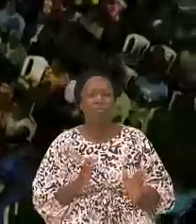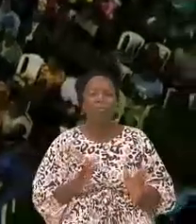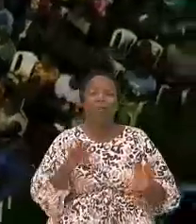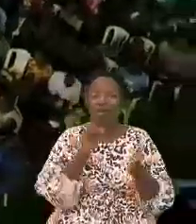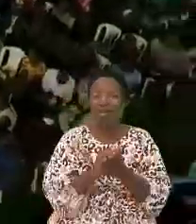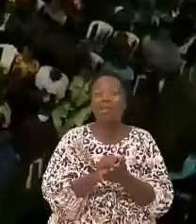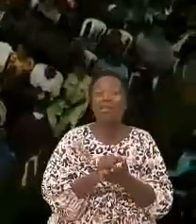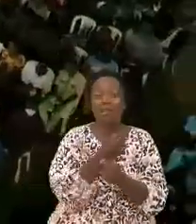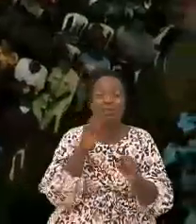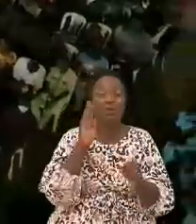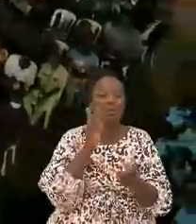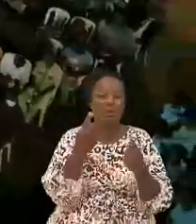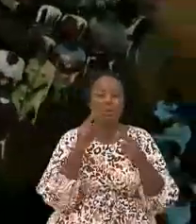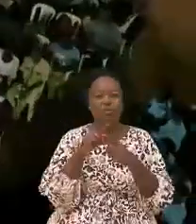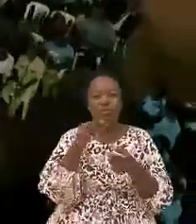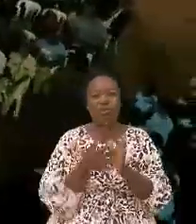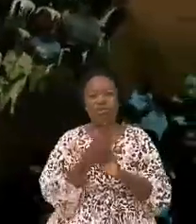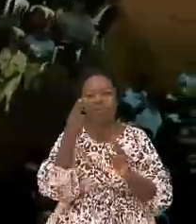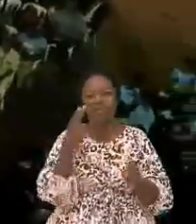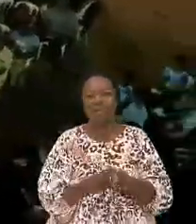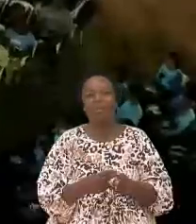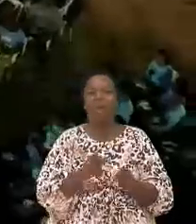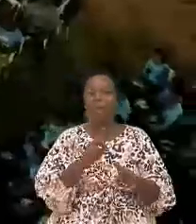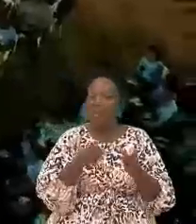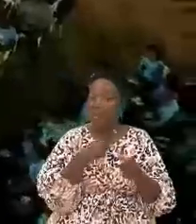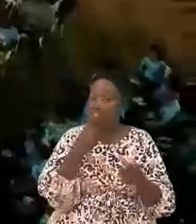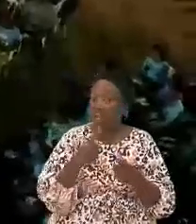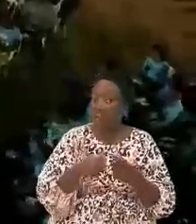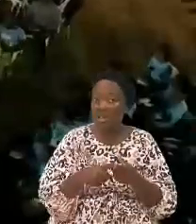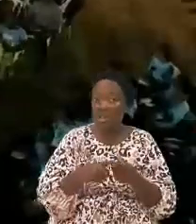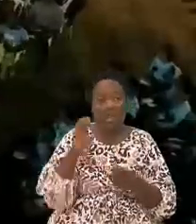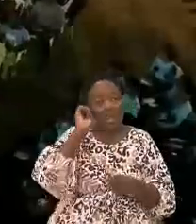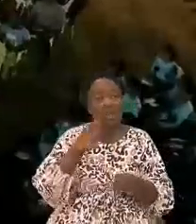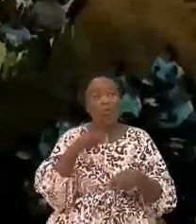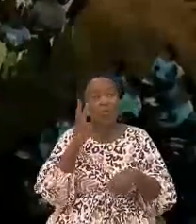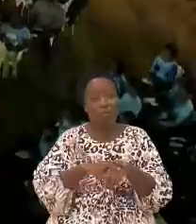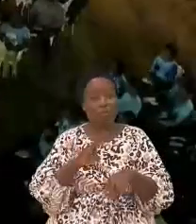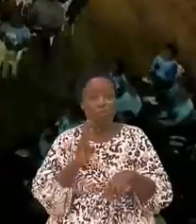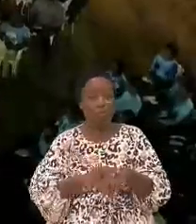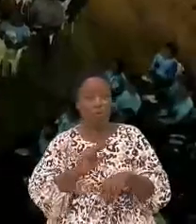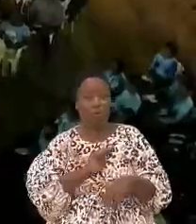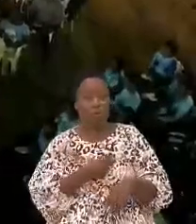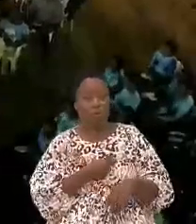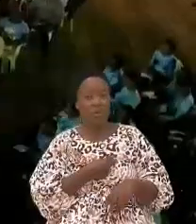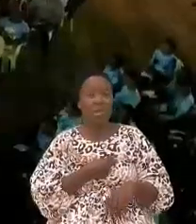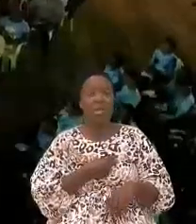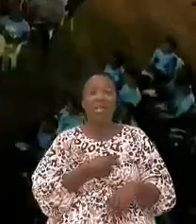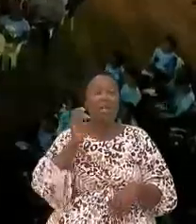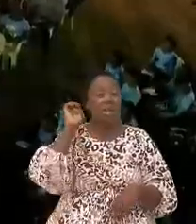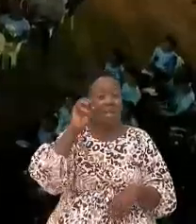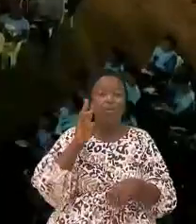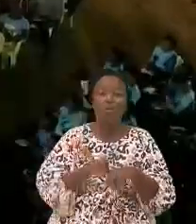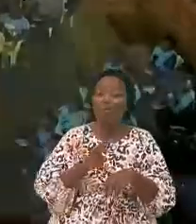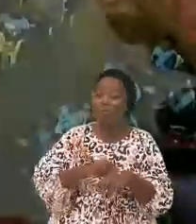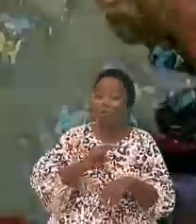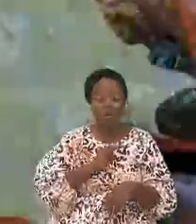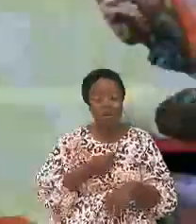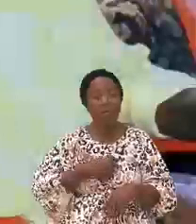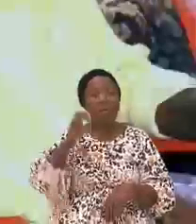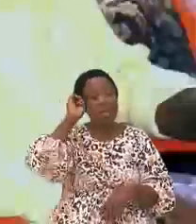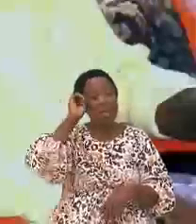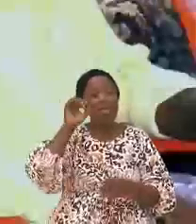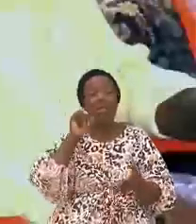Christ is my Savior. That salvation will come to you. But then he gives us the